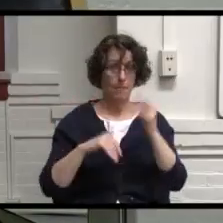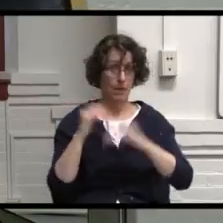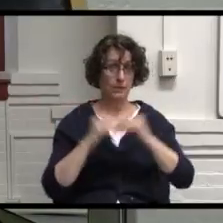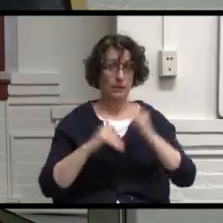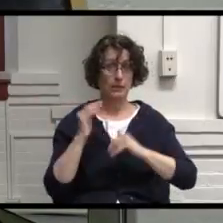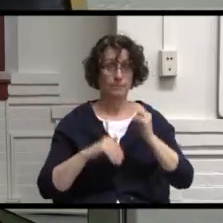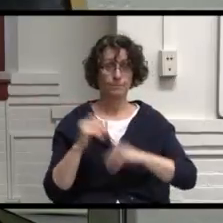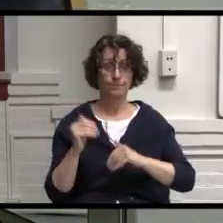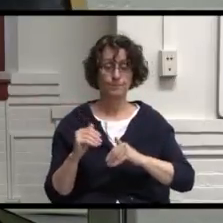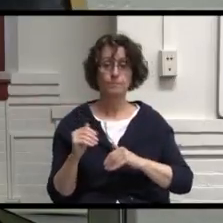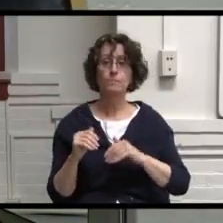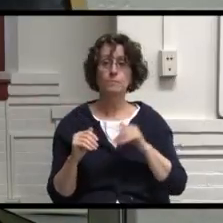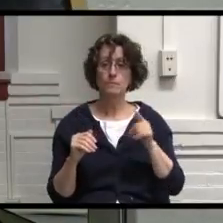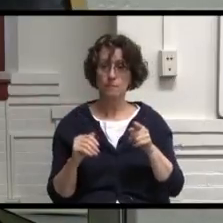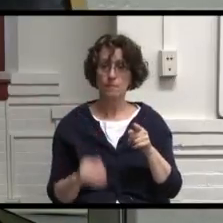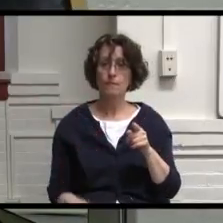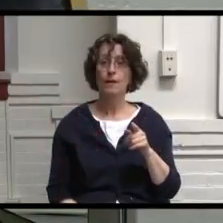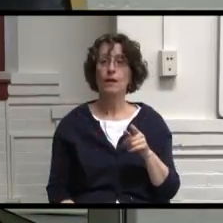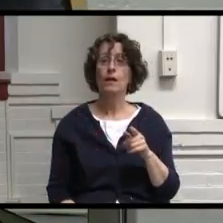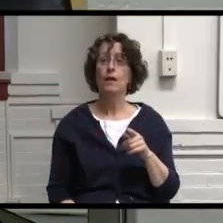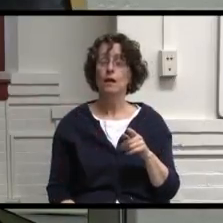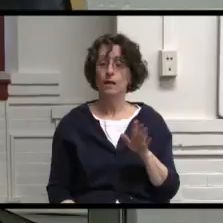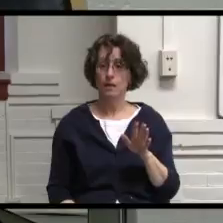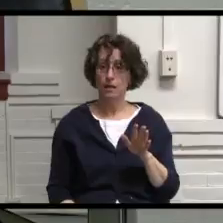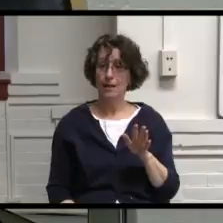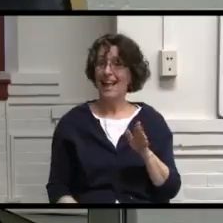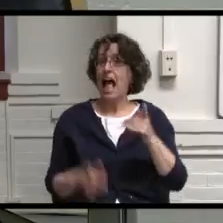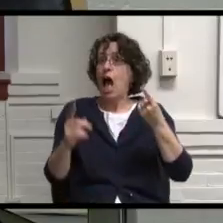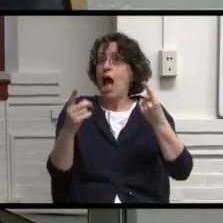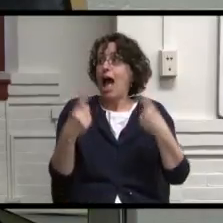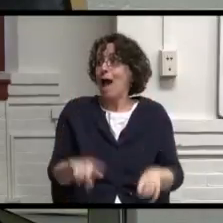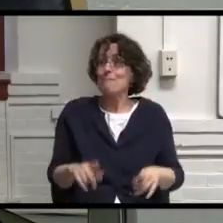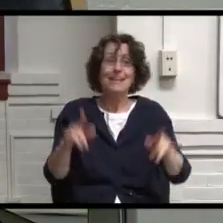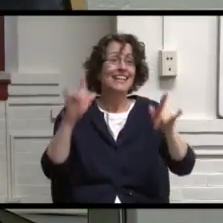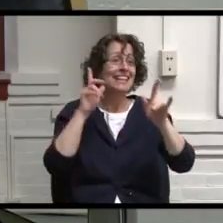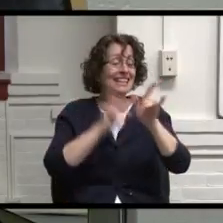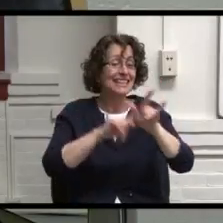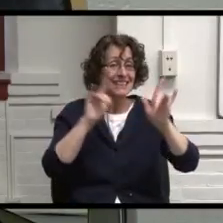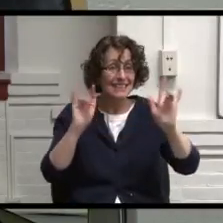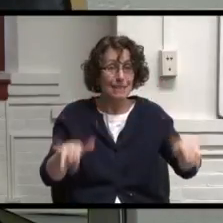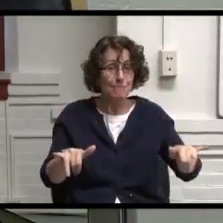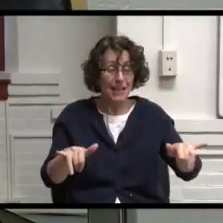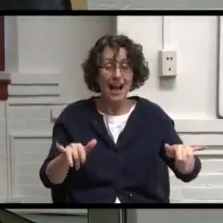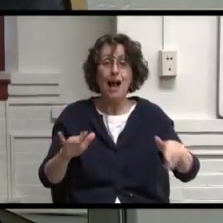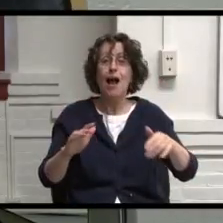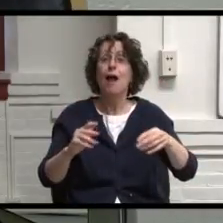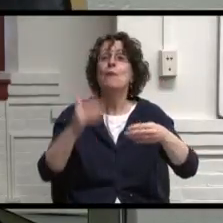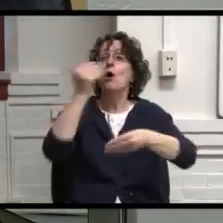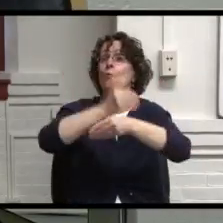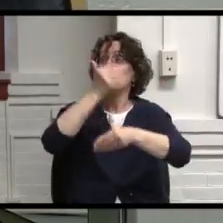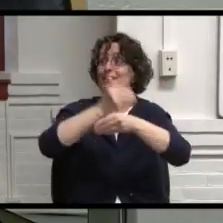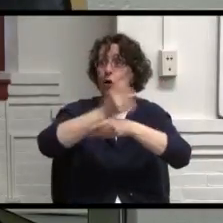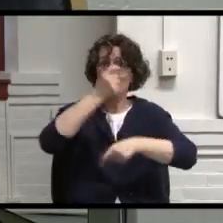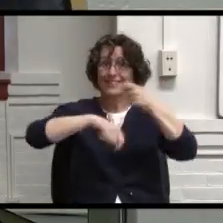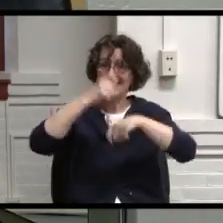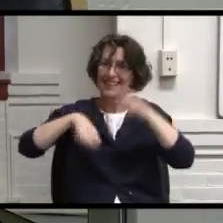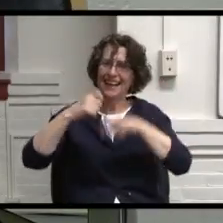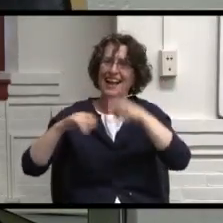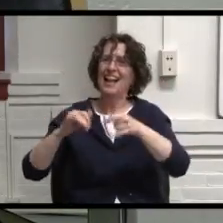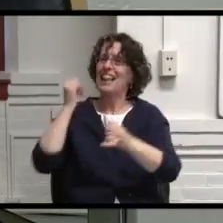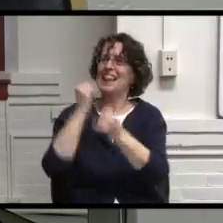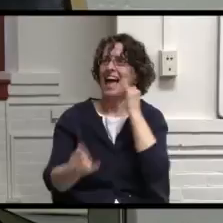through our check and balances with the final walkthrough with the vendor. And at